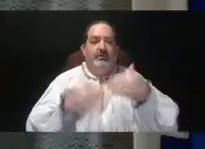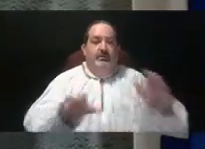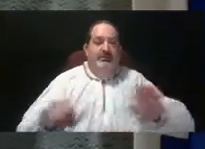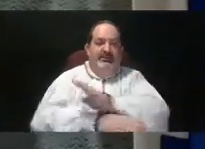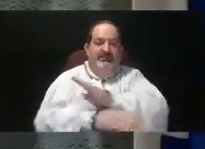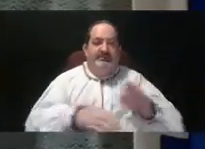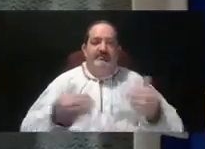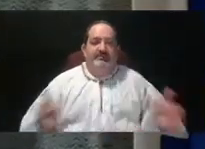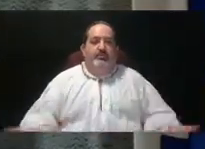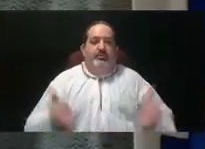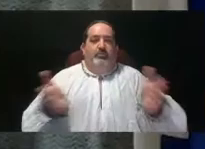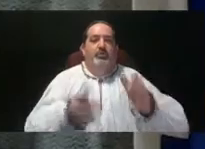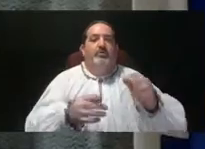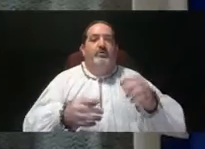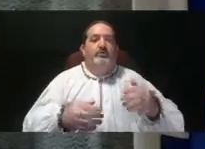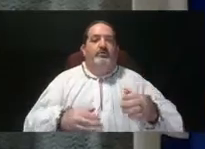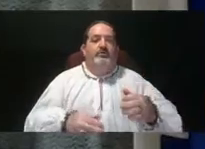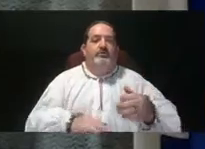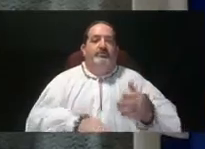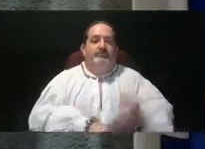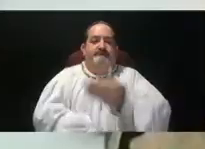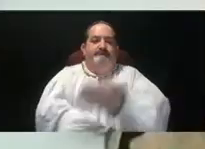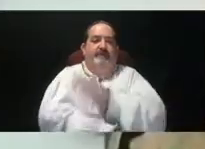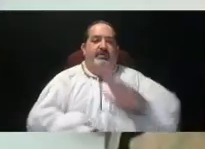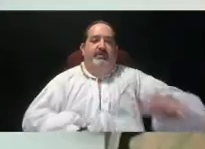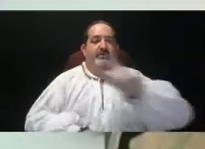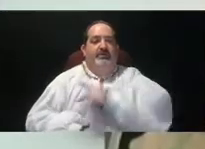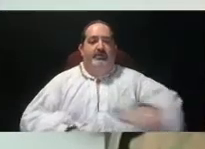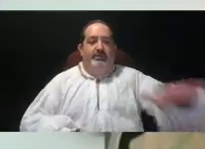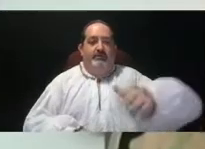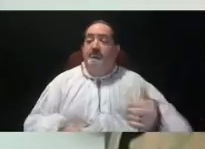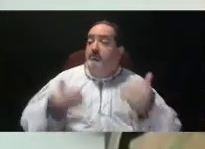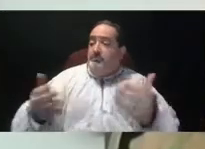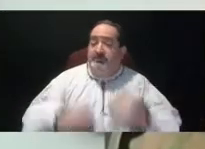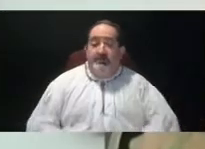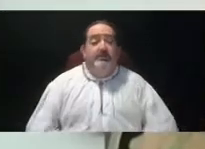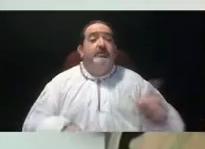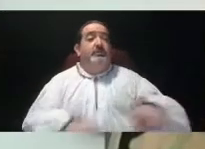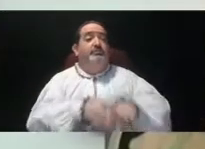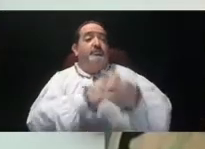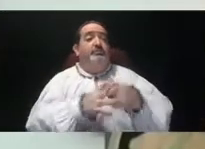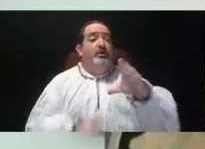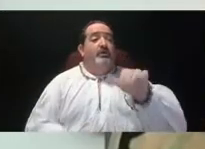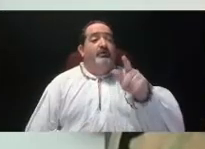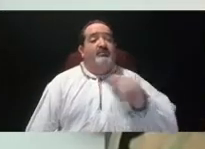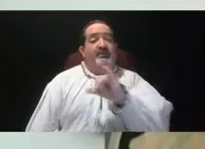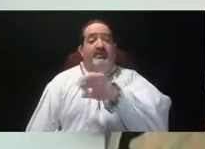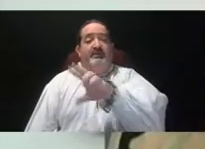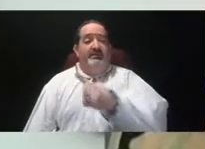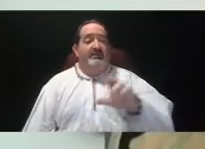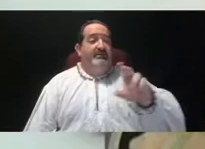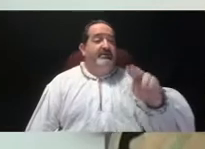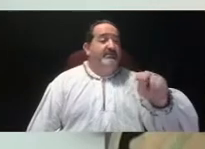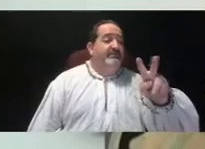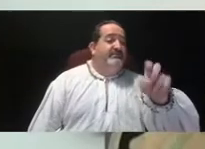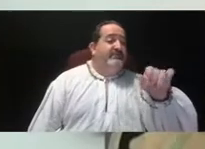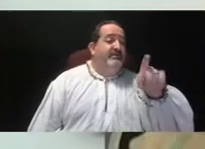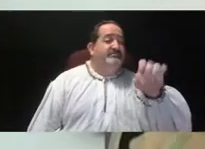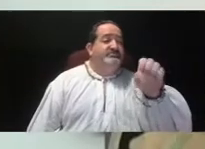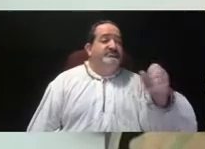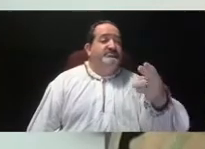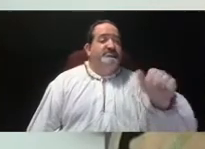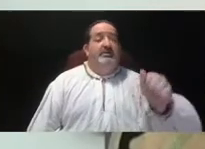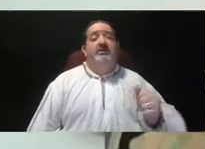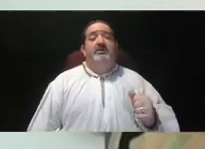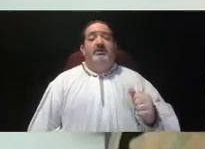kingdom. Let them proceed. Here opens the court of Iliad and Vitasha, Baron and Baroness of